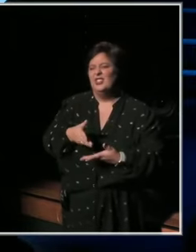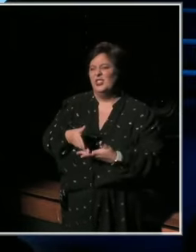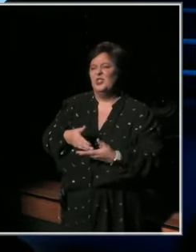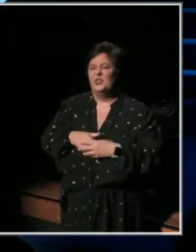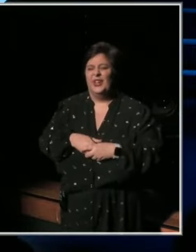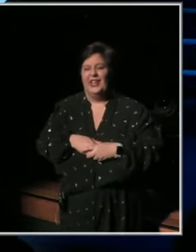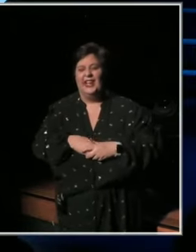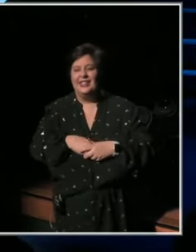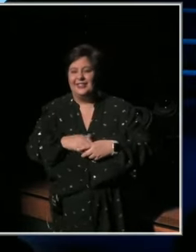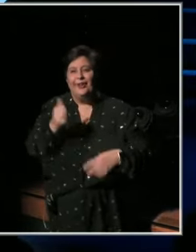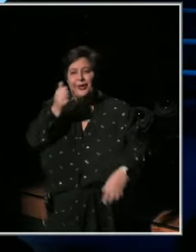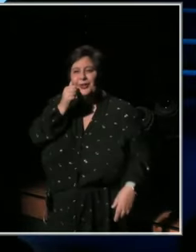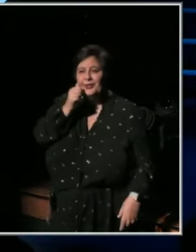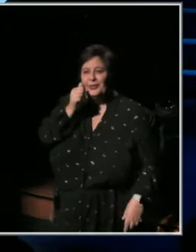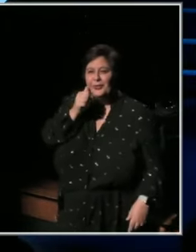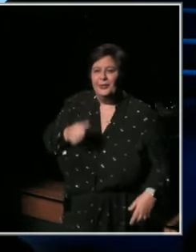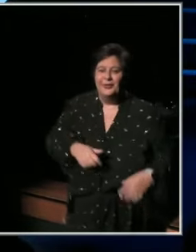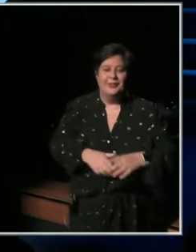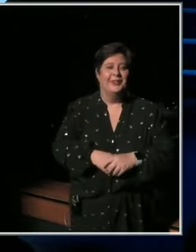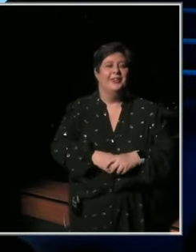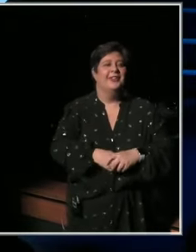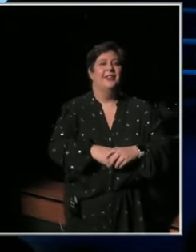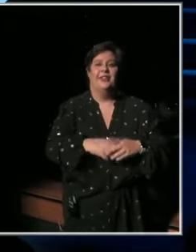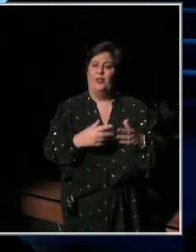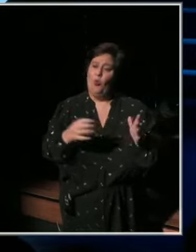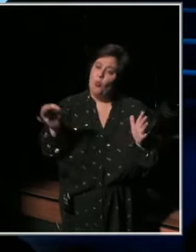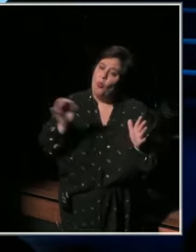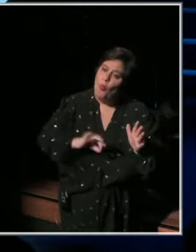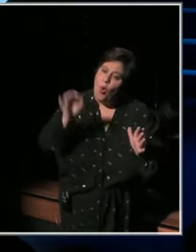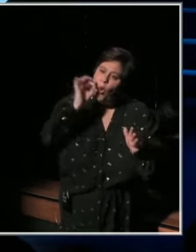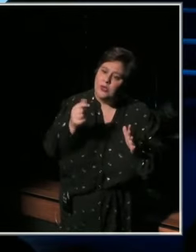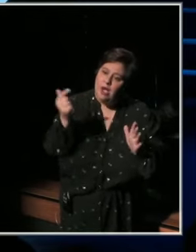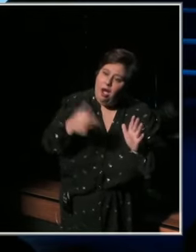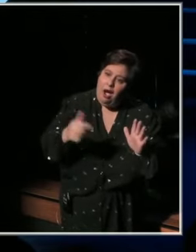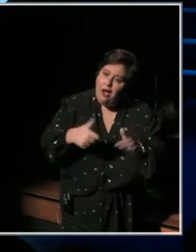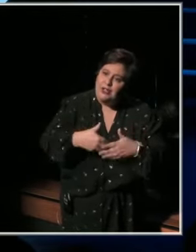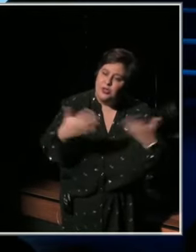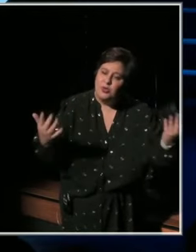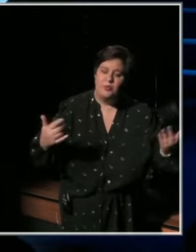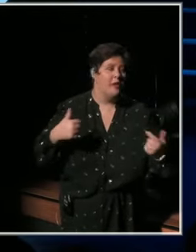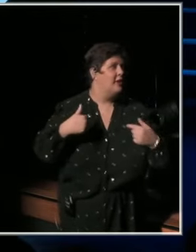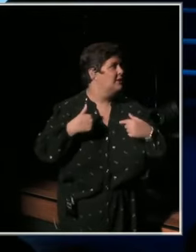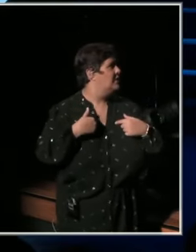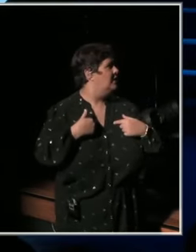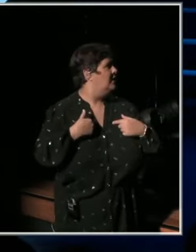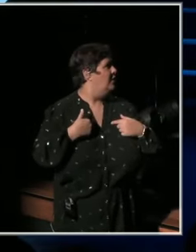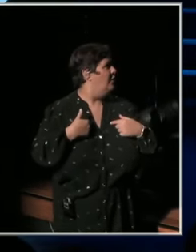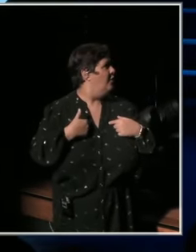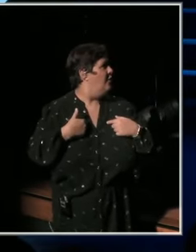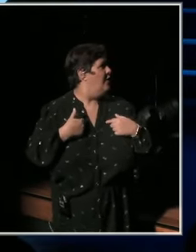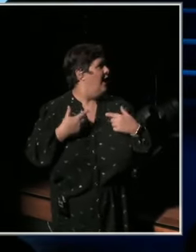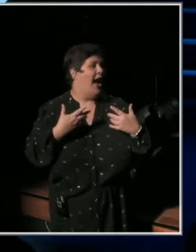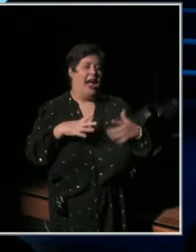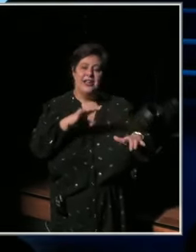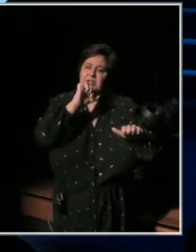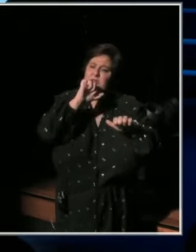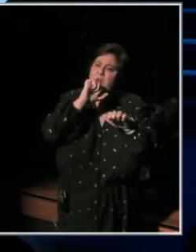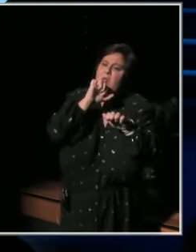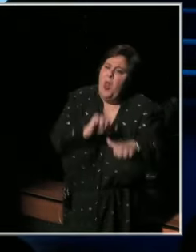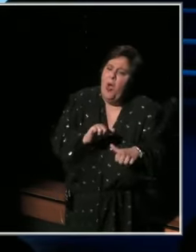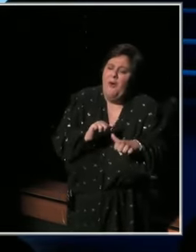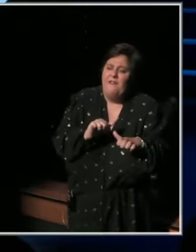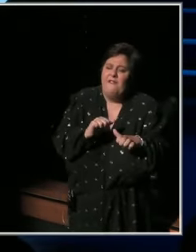I do. Yeah, I knew it. Overwatered. Yeah, Overwatered. I just love them